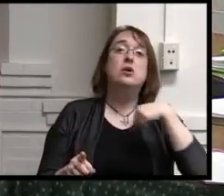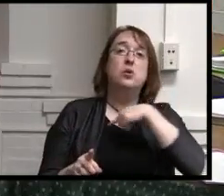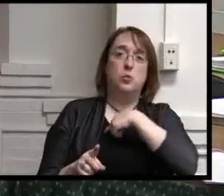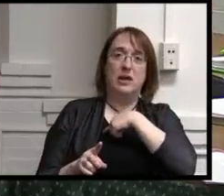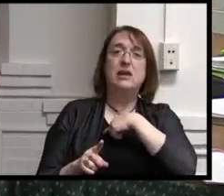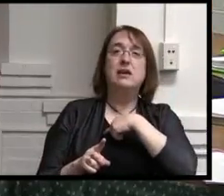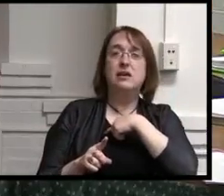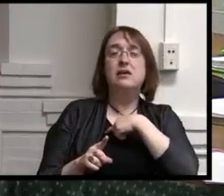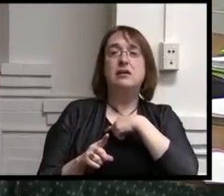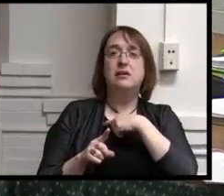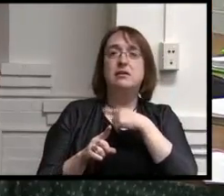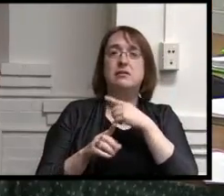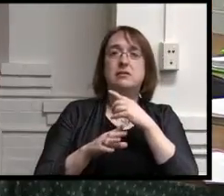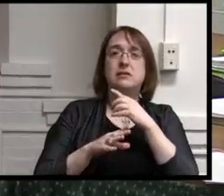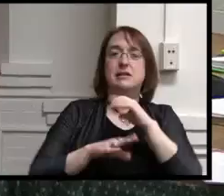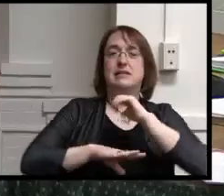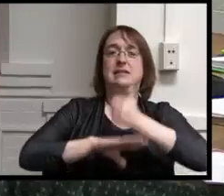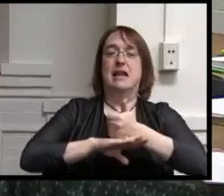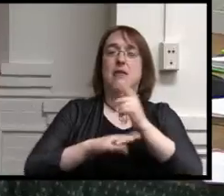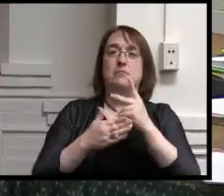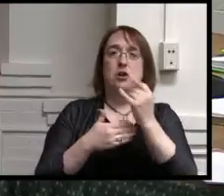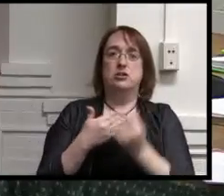over a year ago on this project,